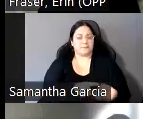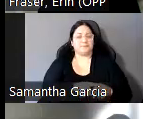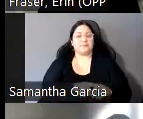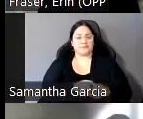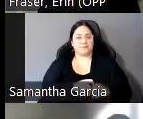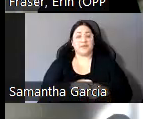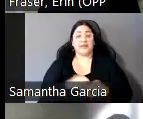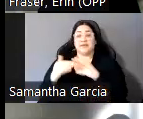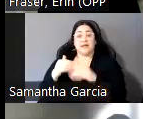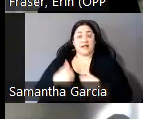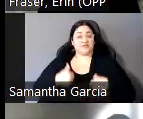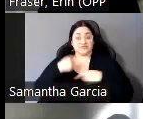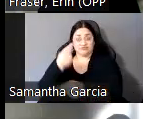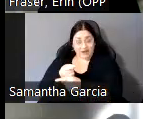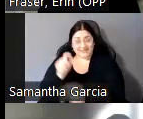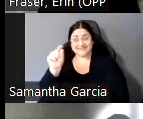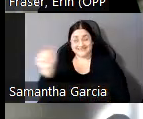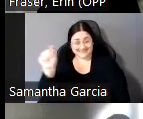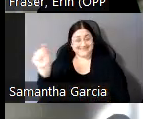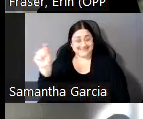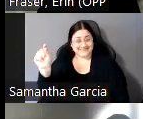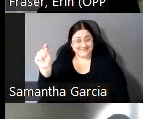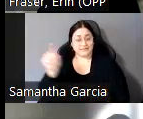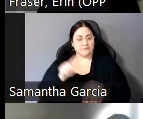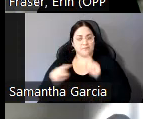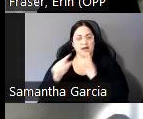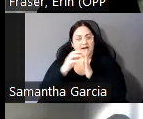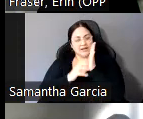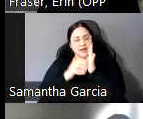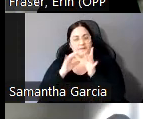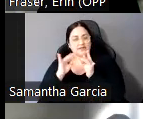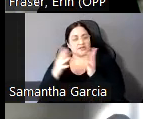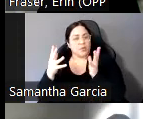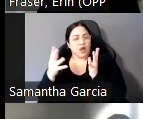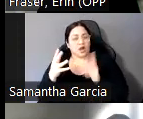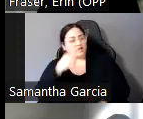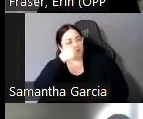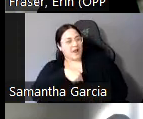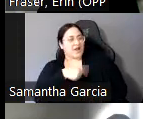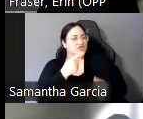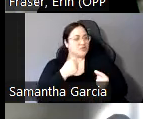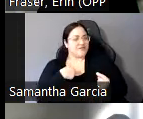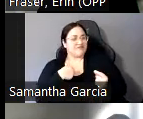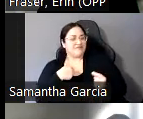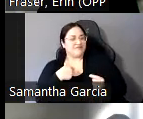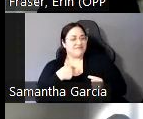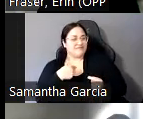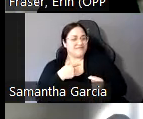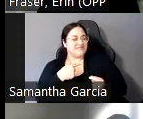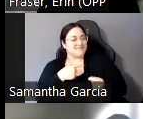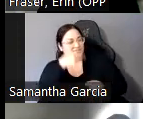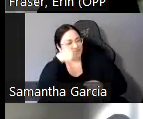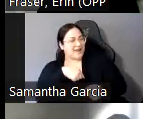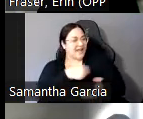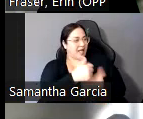address is correct. It is somebody they know. And the email is something like, can you do me a quick favor? I need X. Send